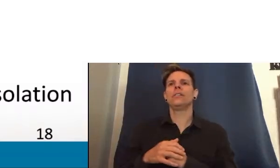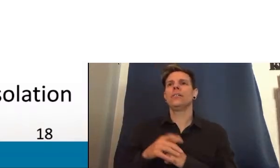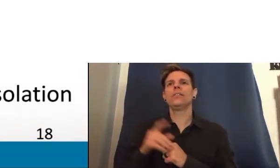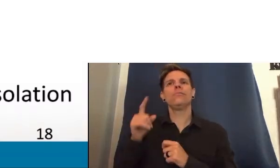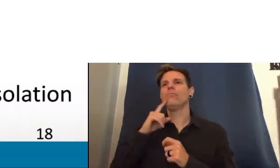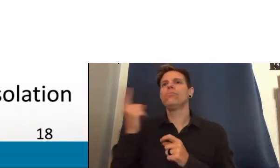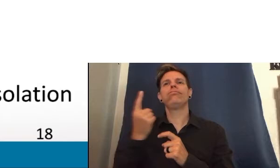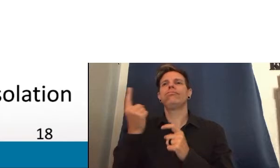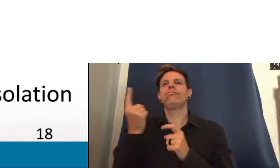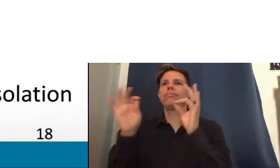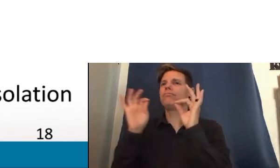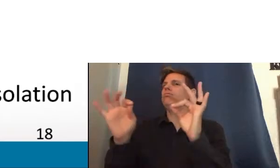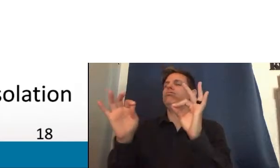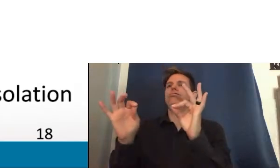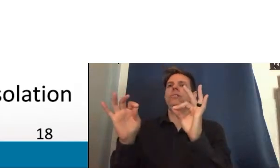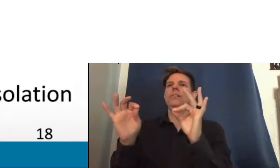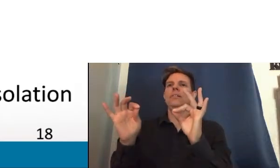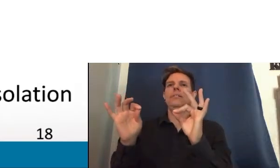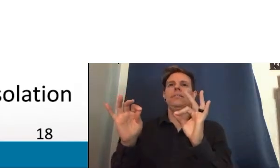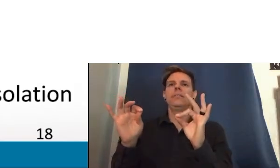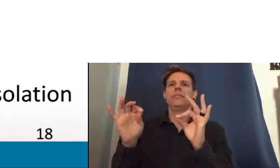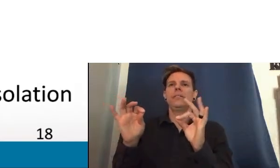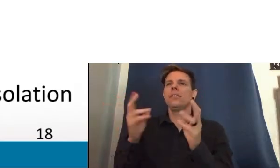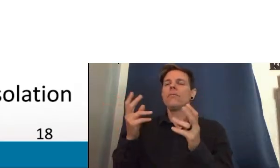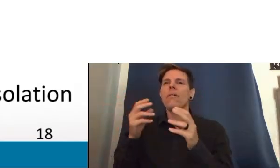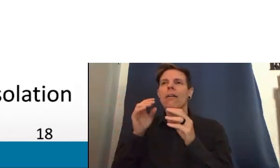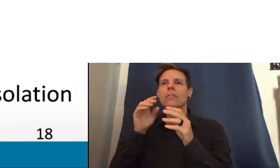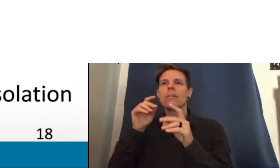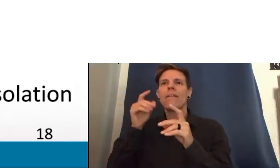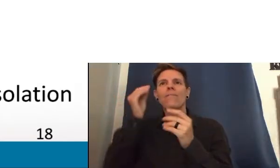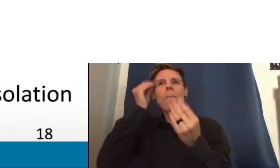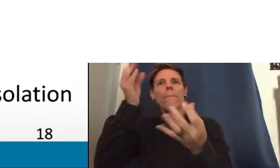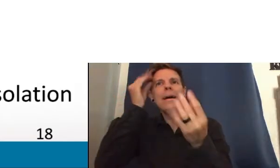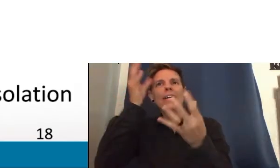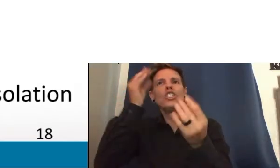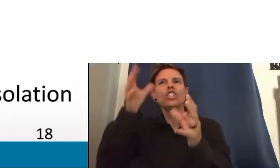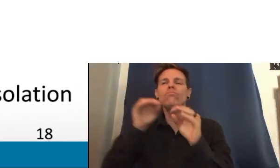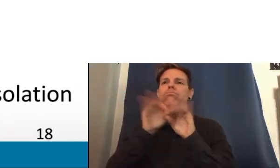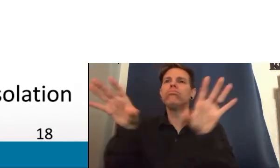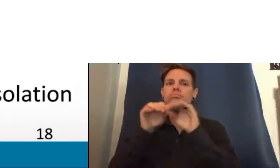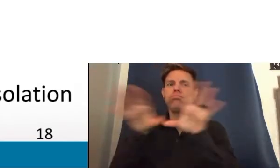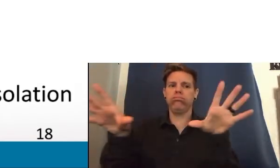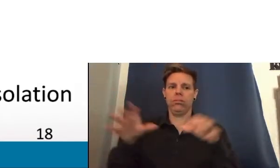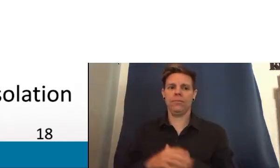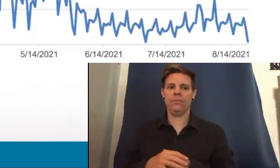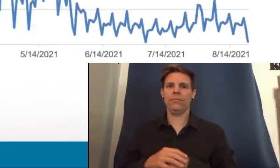which it can multiply and continue to spread. The next.